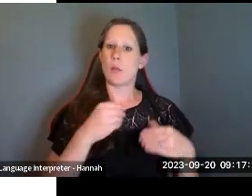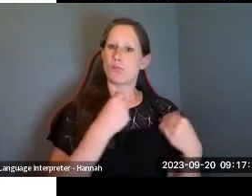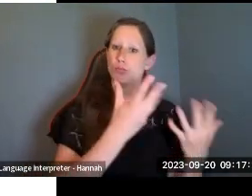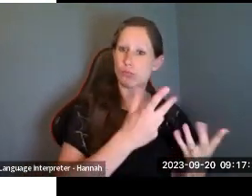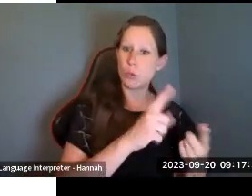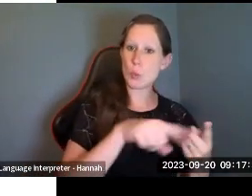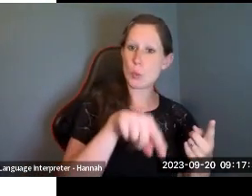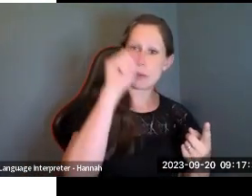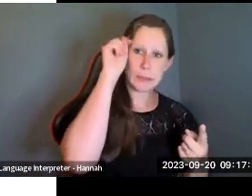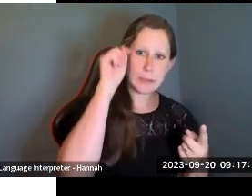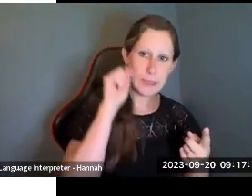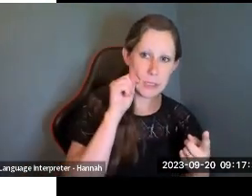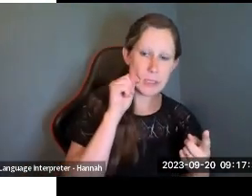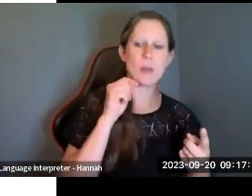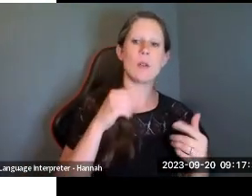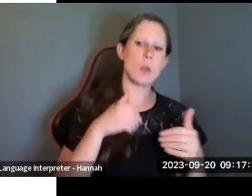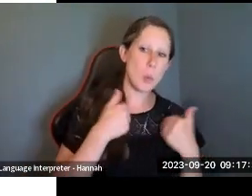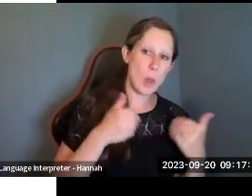youth.